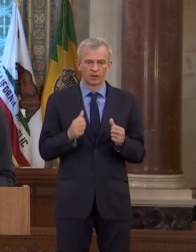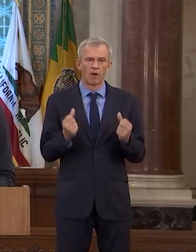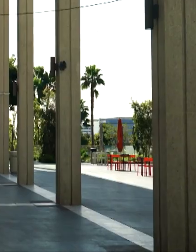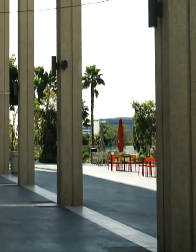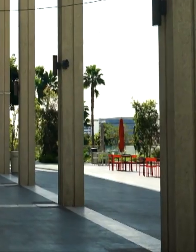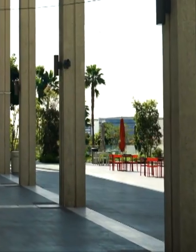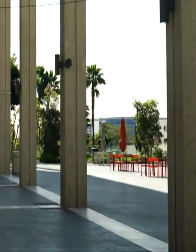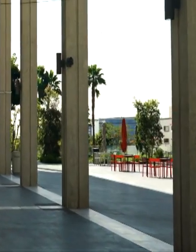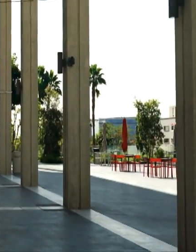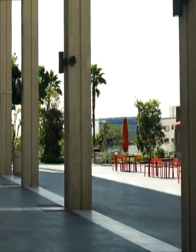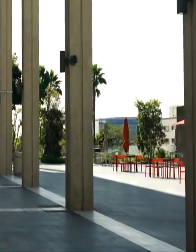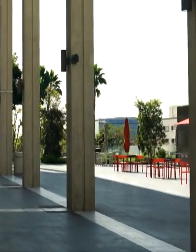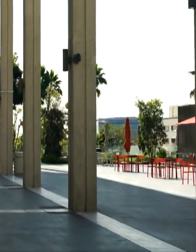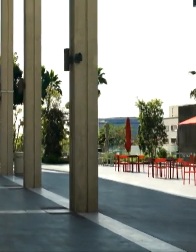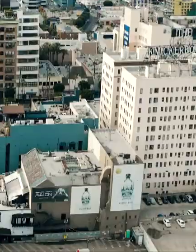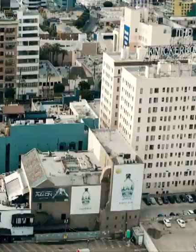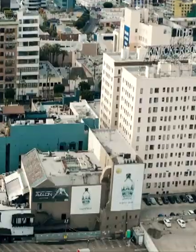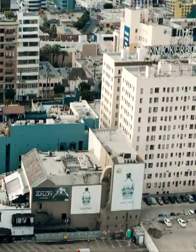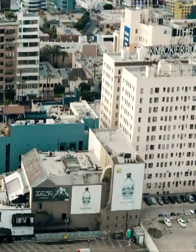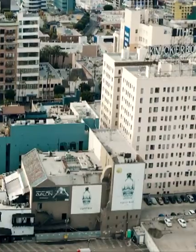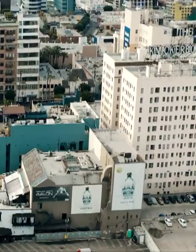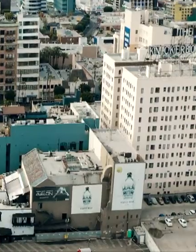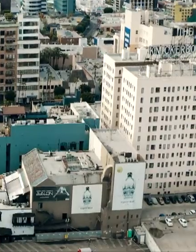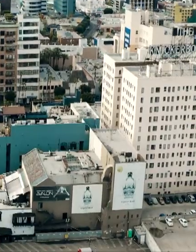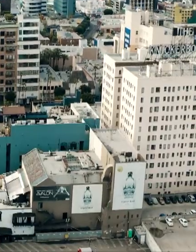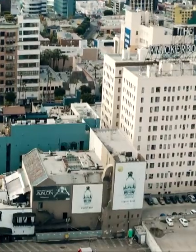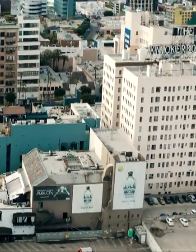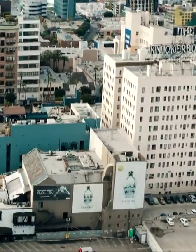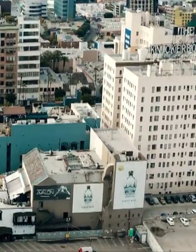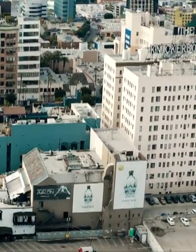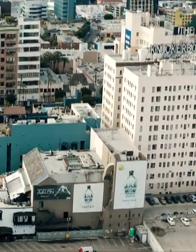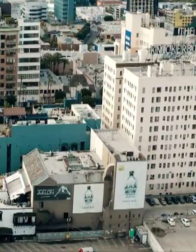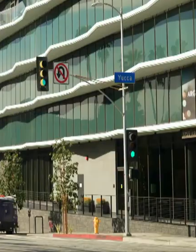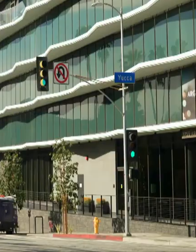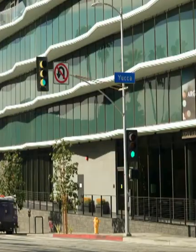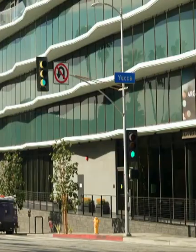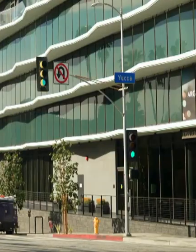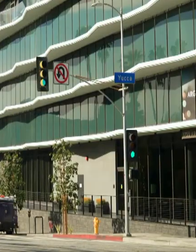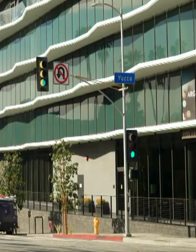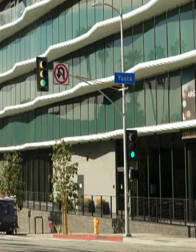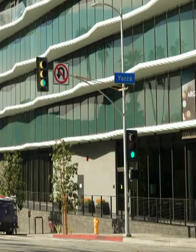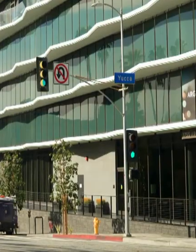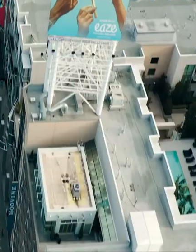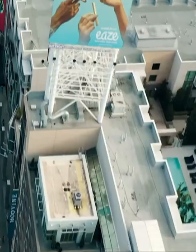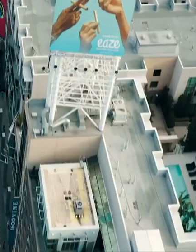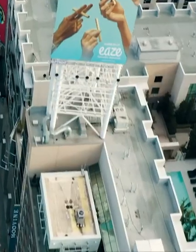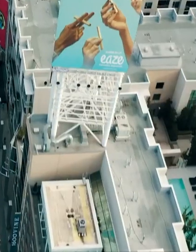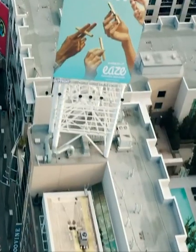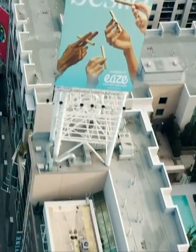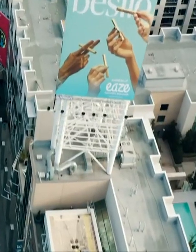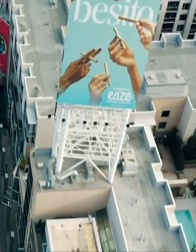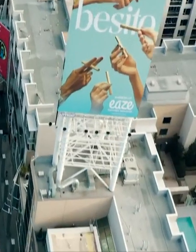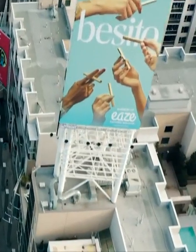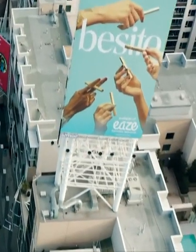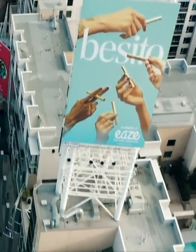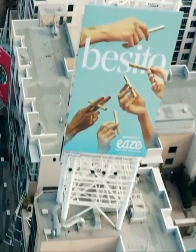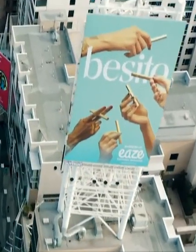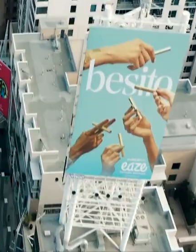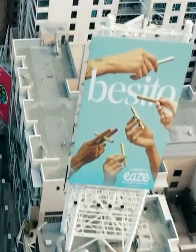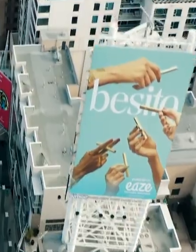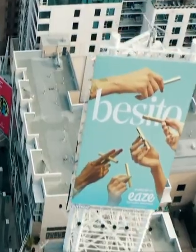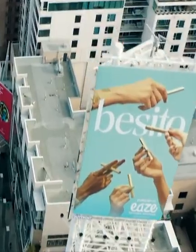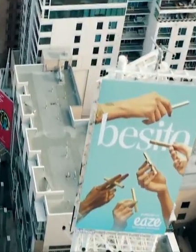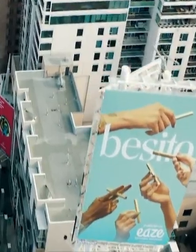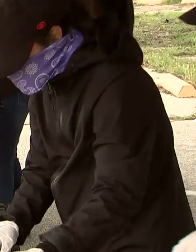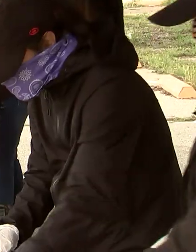livelihoods. All of us remember the 2008 recession. Until now, it was the biggest economic blow of our lifetime,